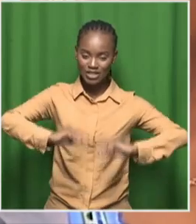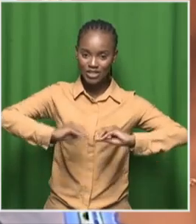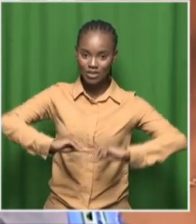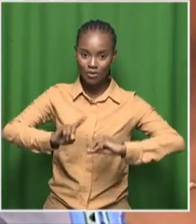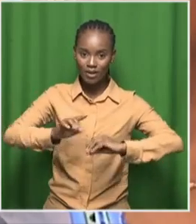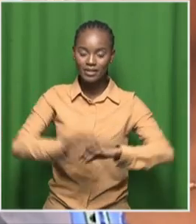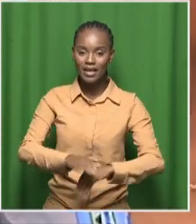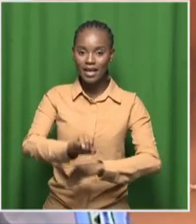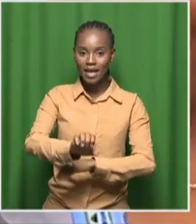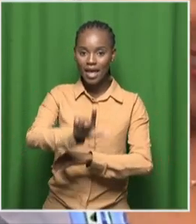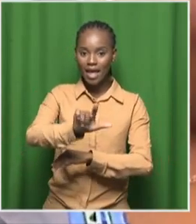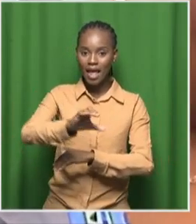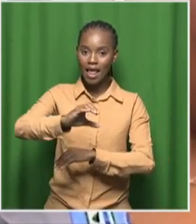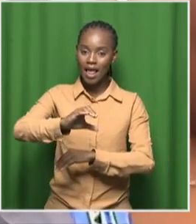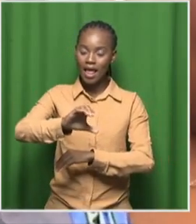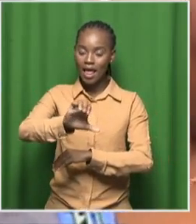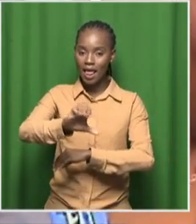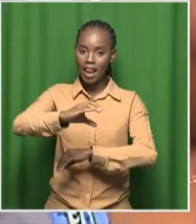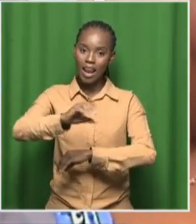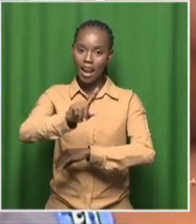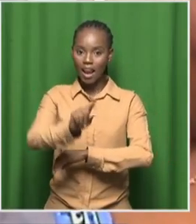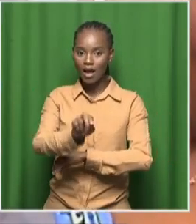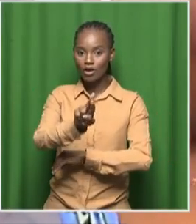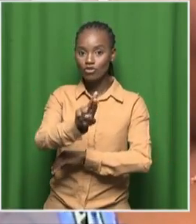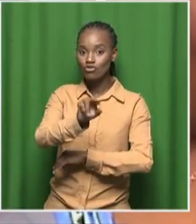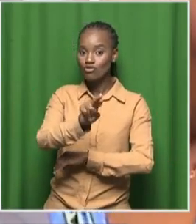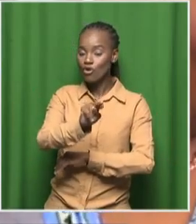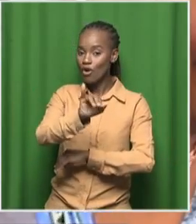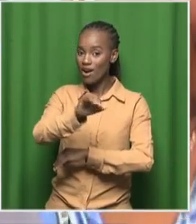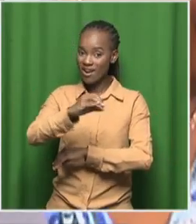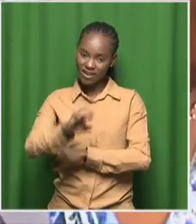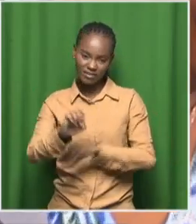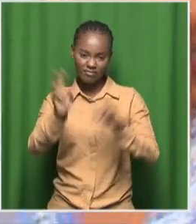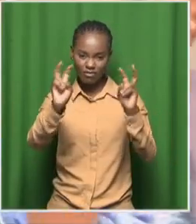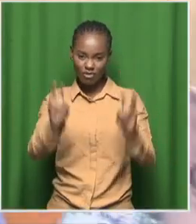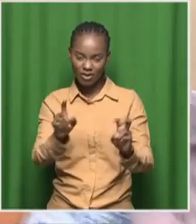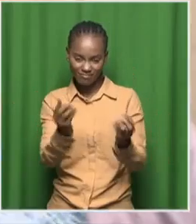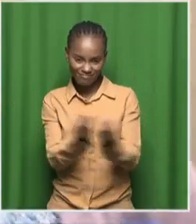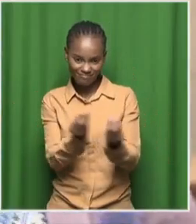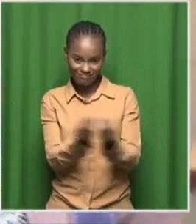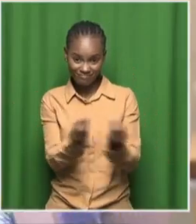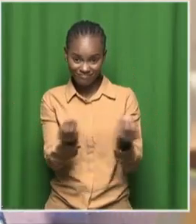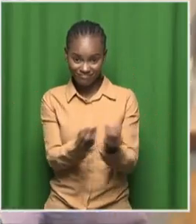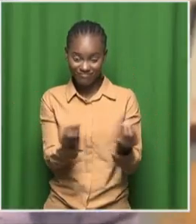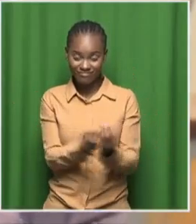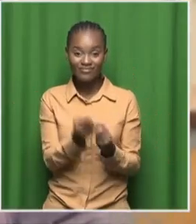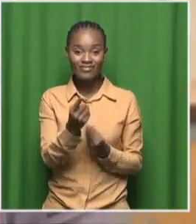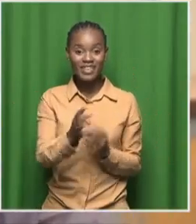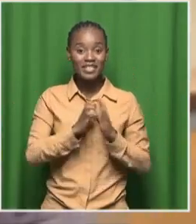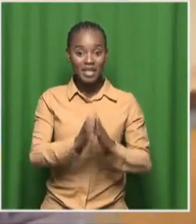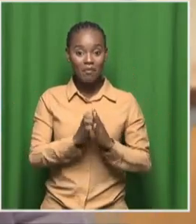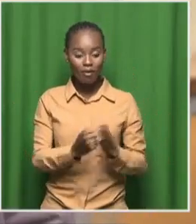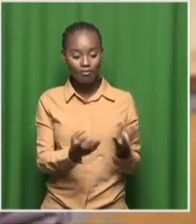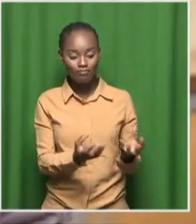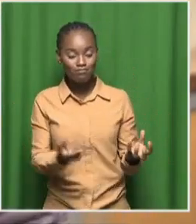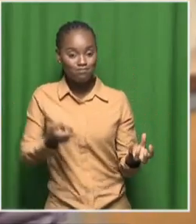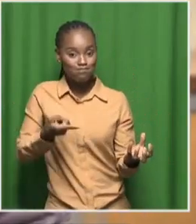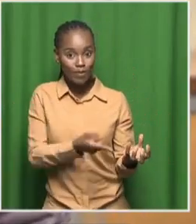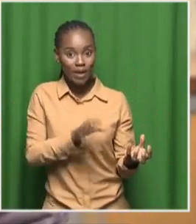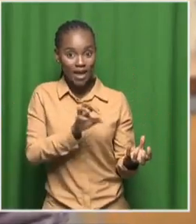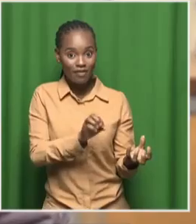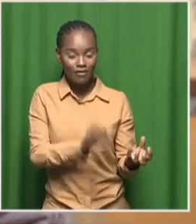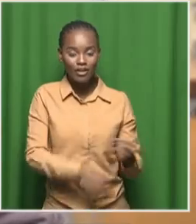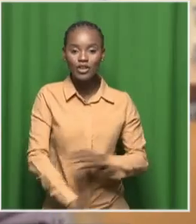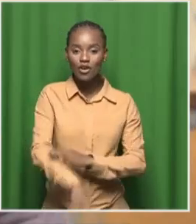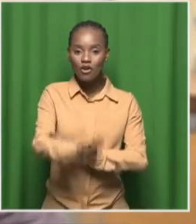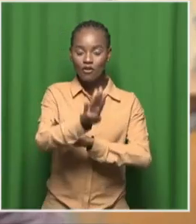a lot of things here. If you can see, here now we've got what you call a 4017. That is driving the LEDs. So here, this is